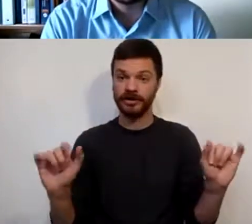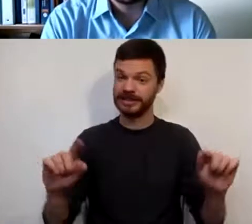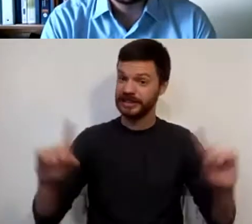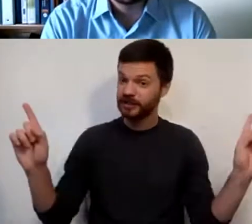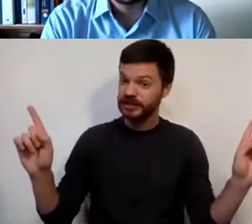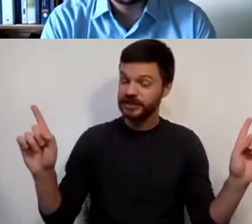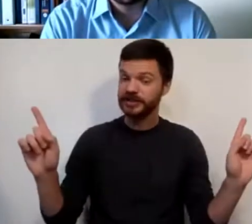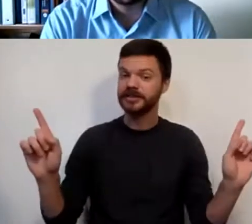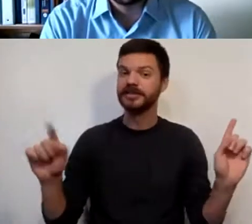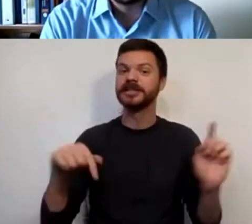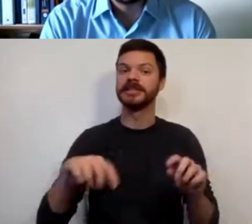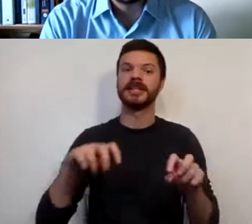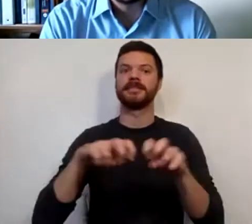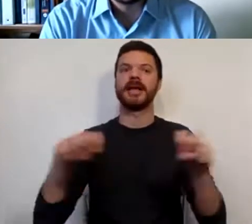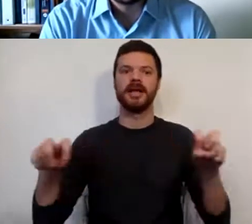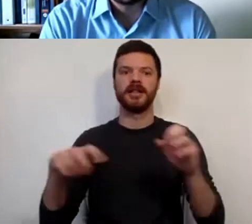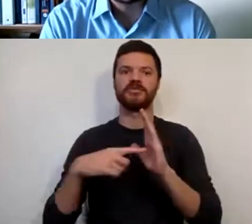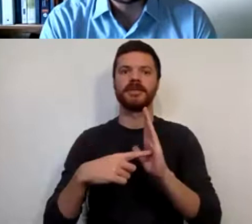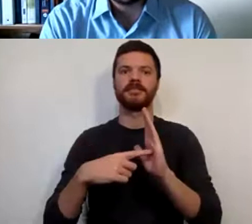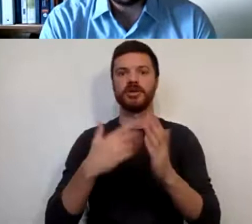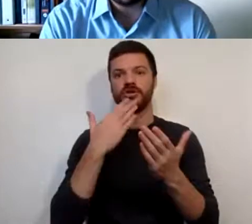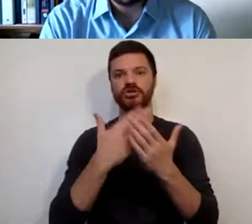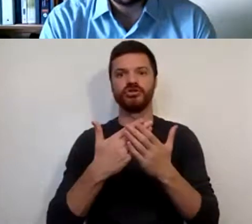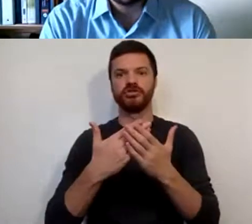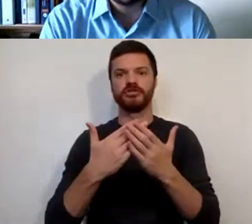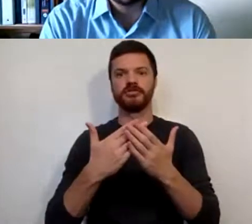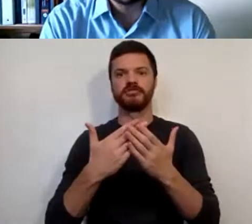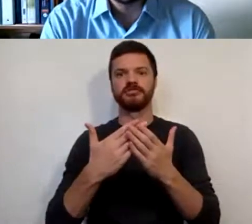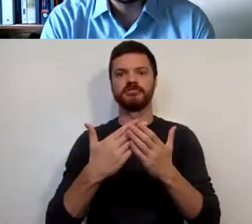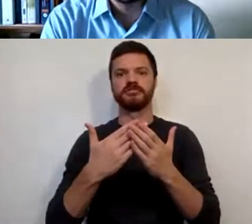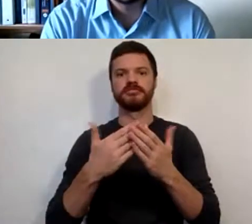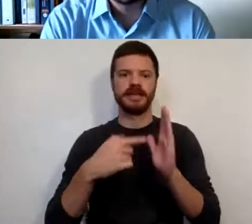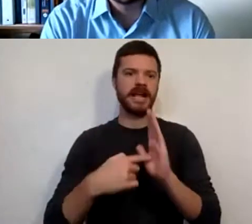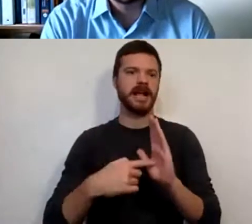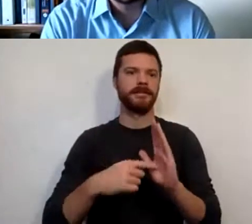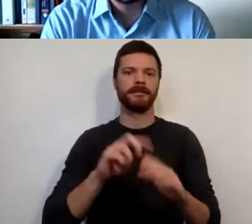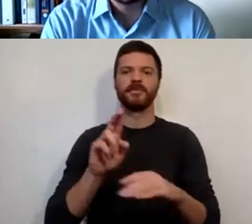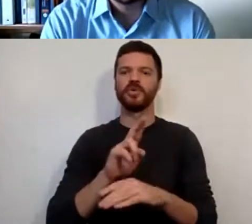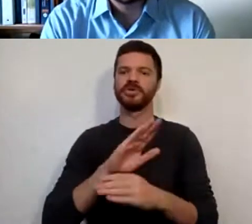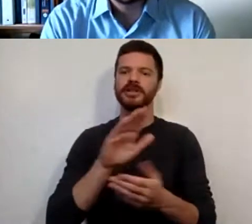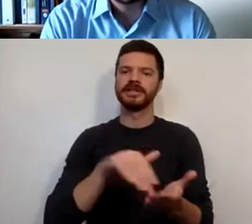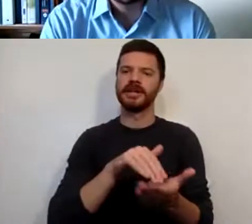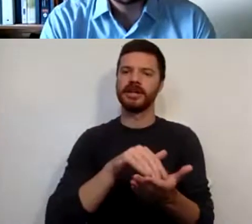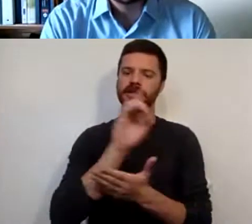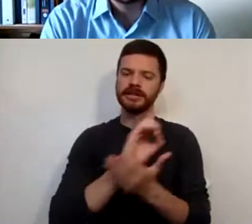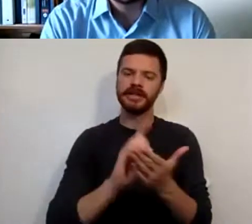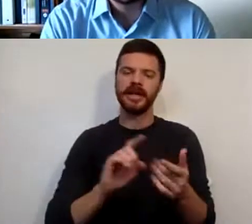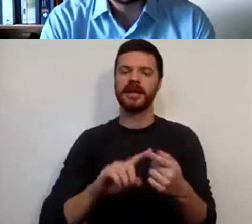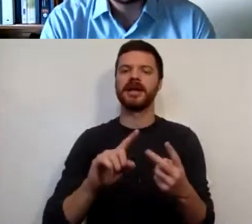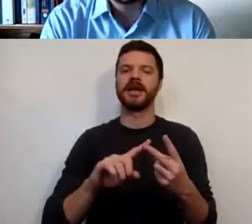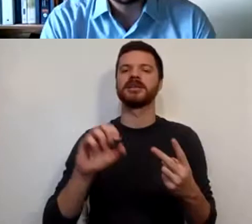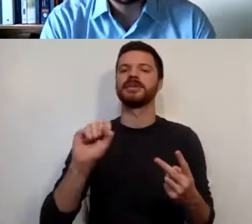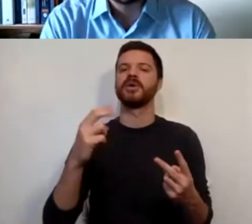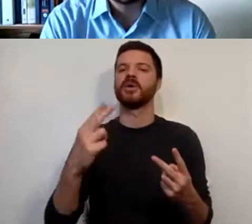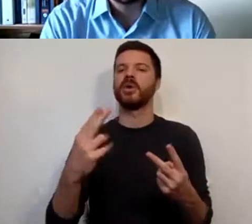think, represented, again, great example of user-centered design stuff and sort of stakeholder engagement. What sort of